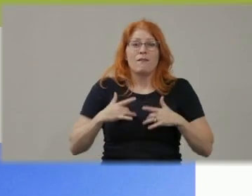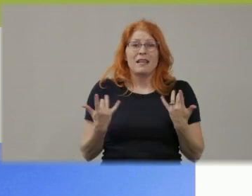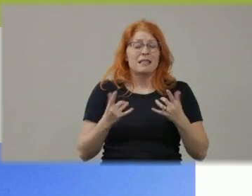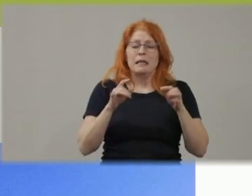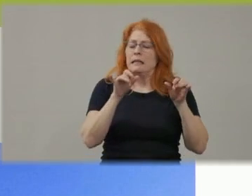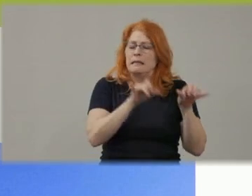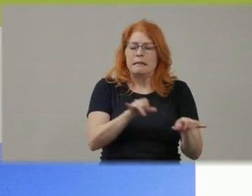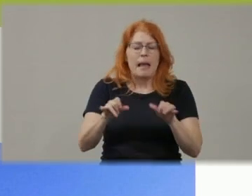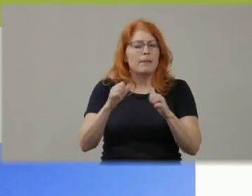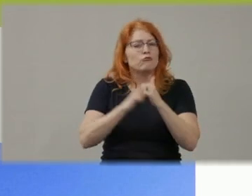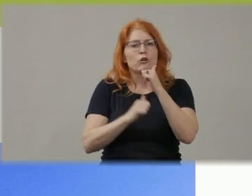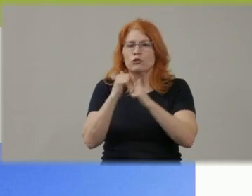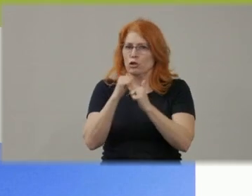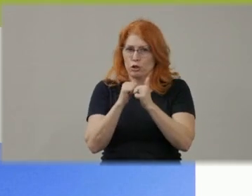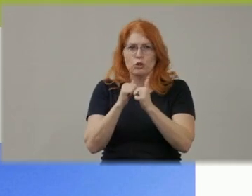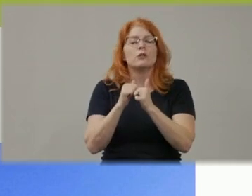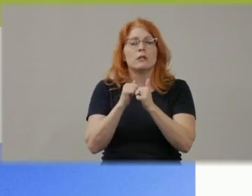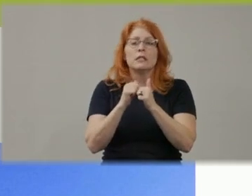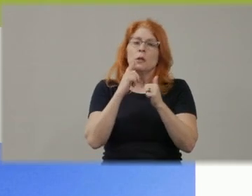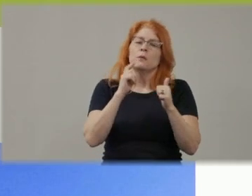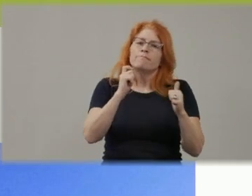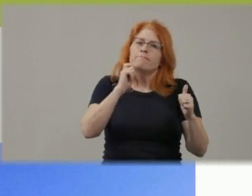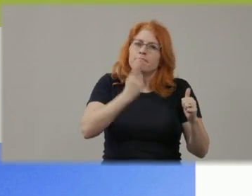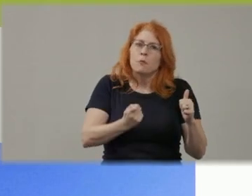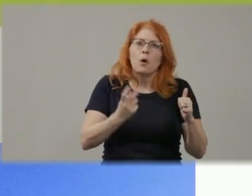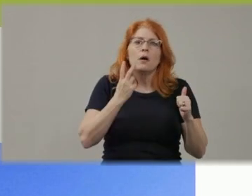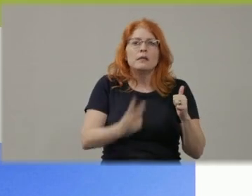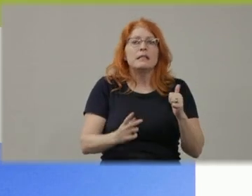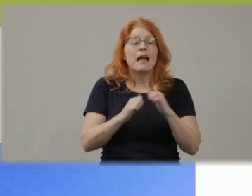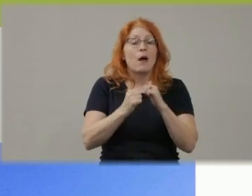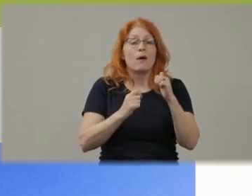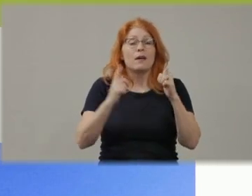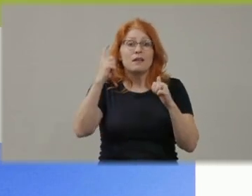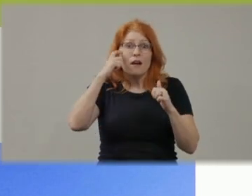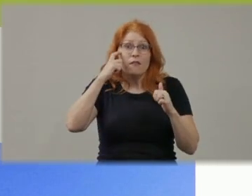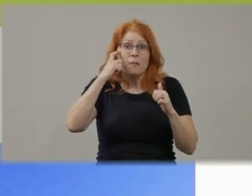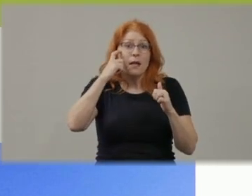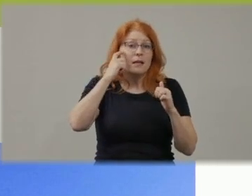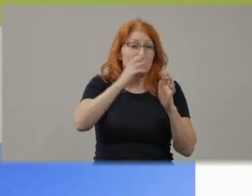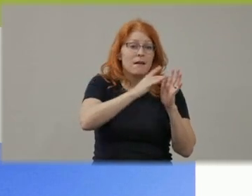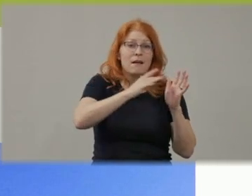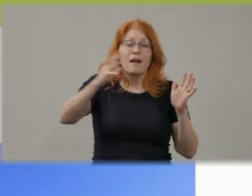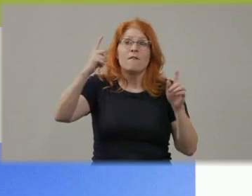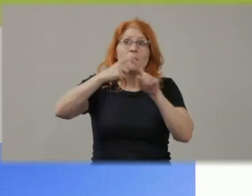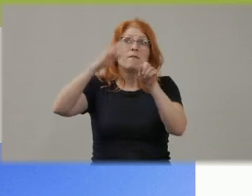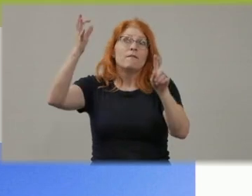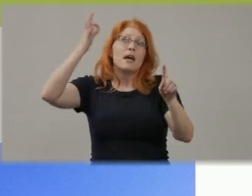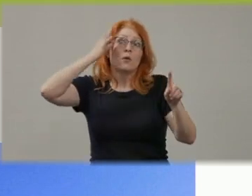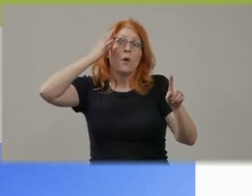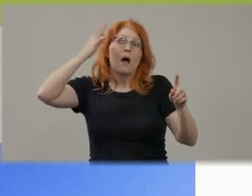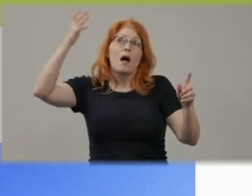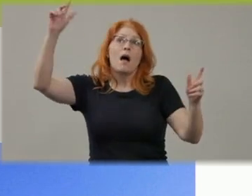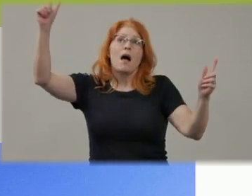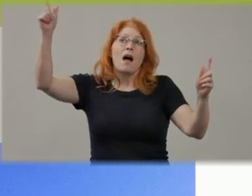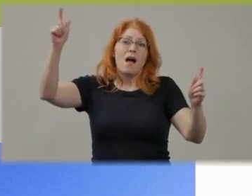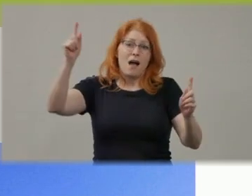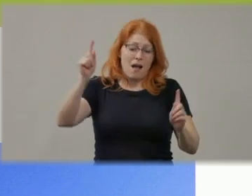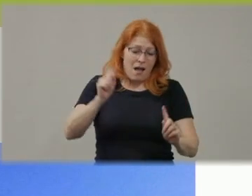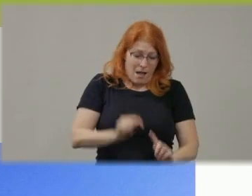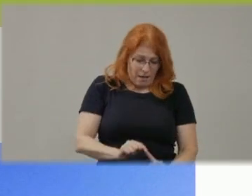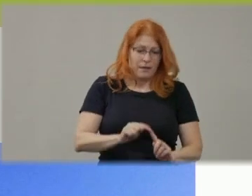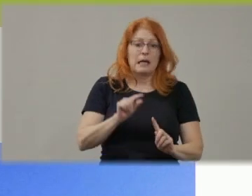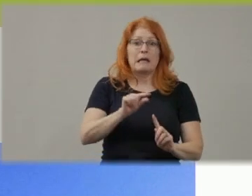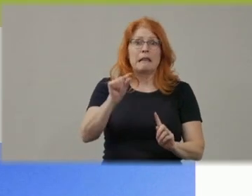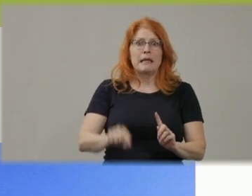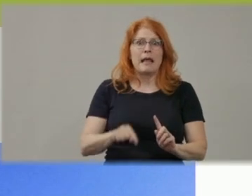structure. And so it's really cool to see how the government, all the way up from the federal level, all the way down to a small city called